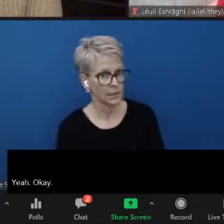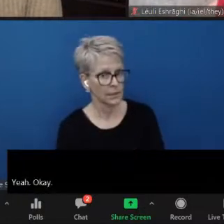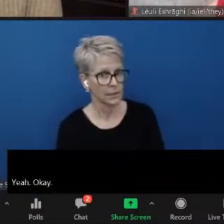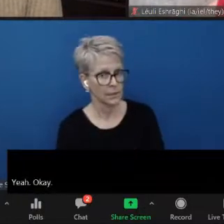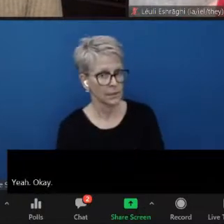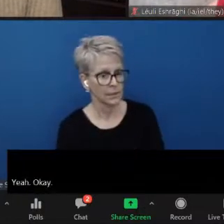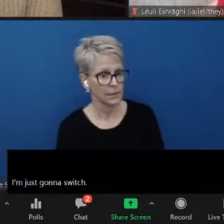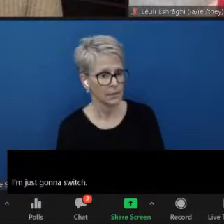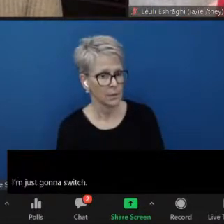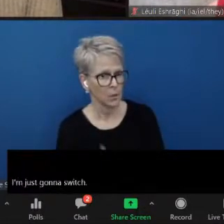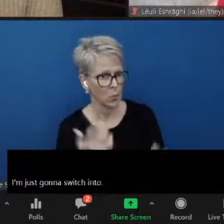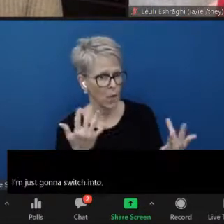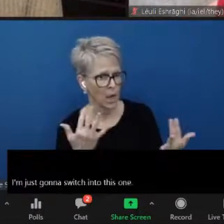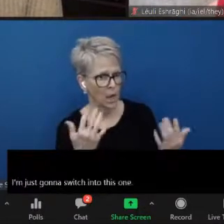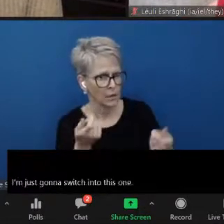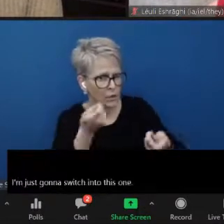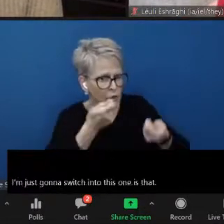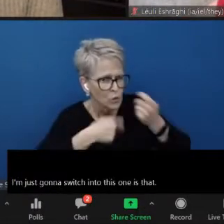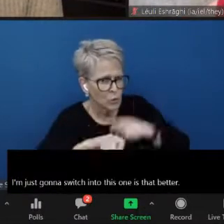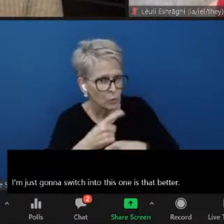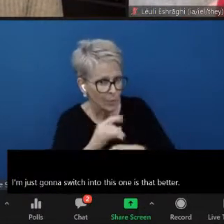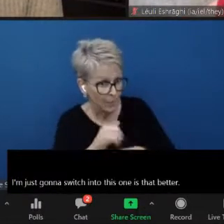I'm just going to switch it to this one. Is that better?